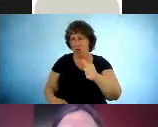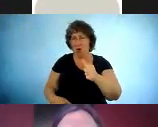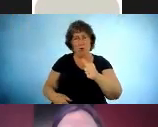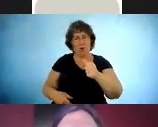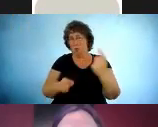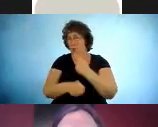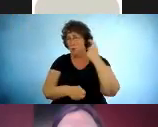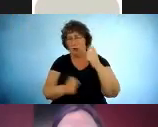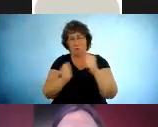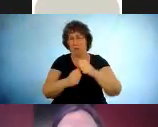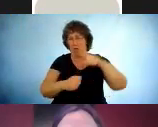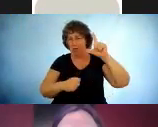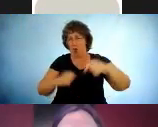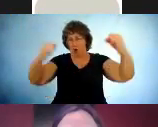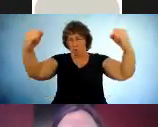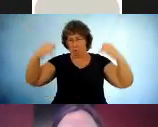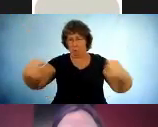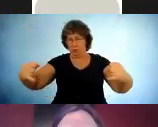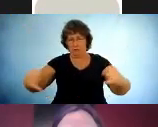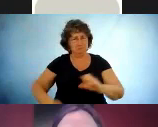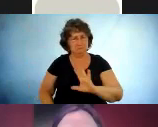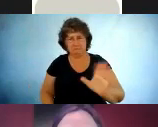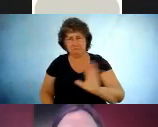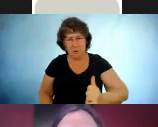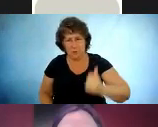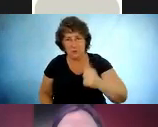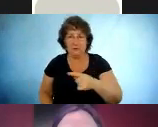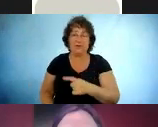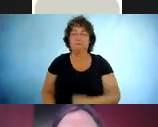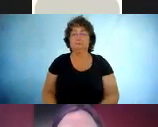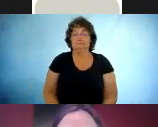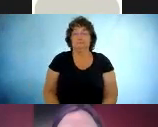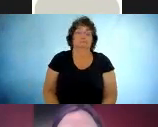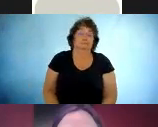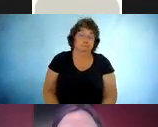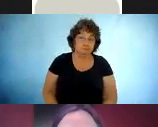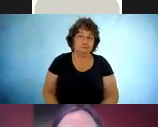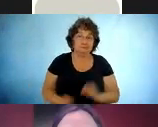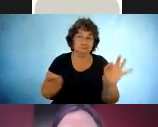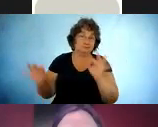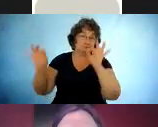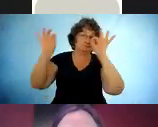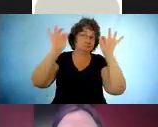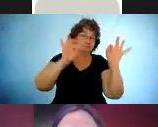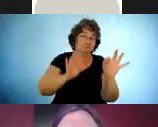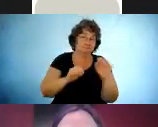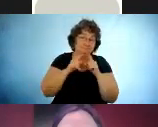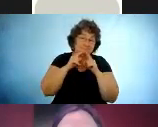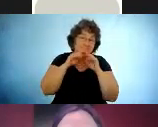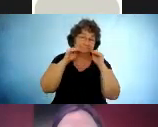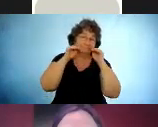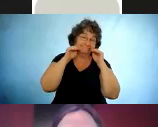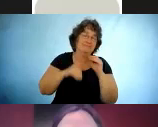jump like that. And so rolling their eyes and with fiendish sly grins, they quick raised my